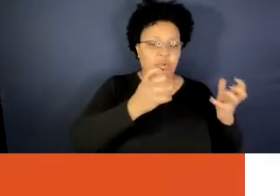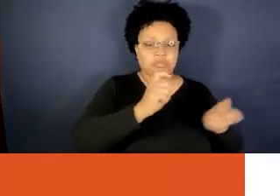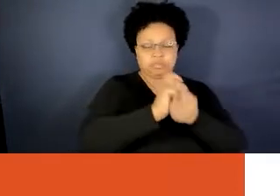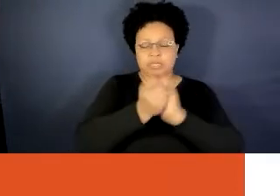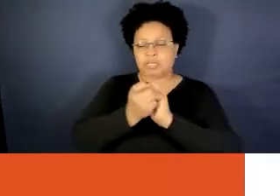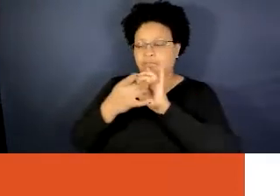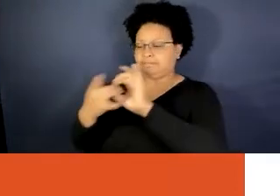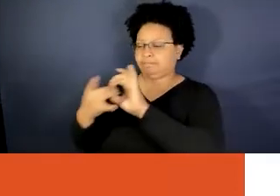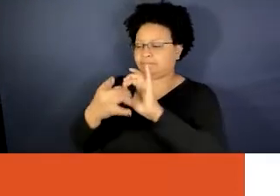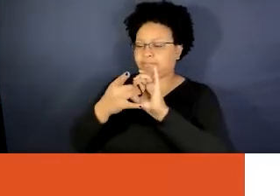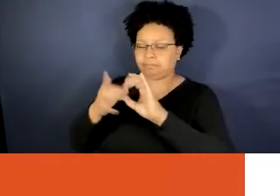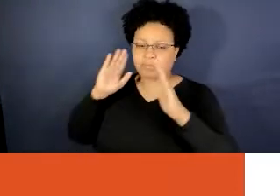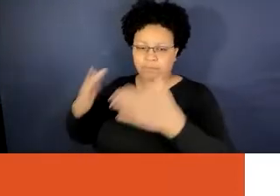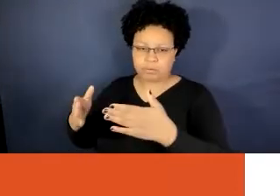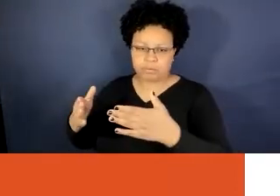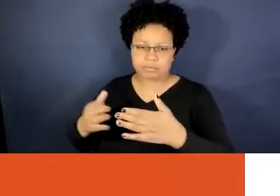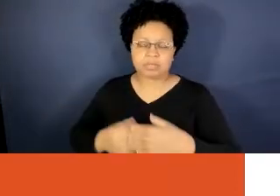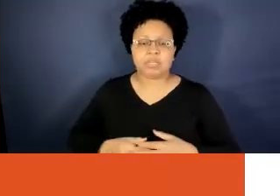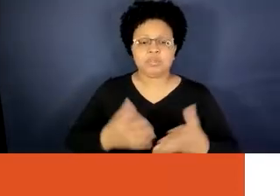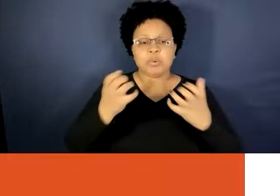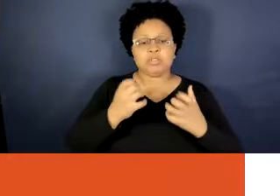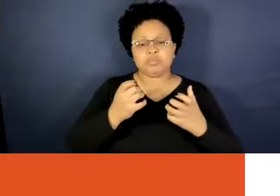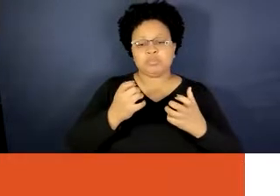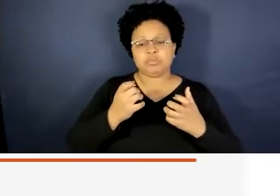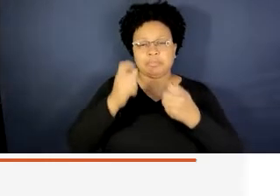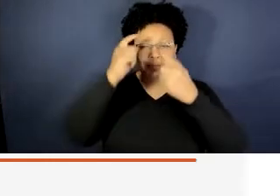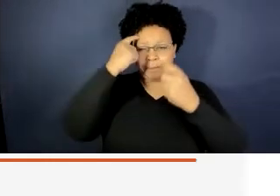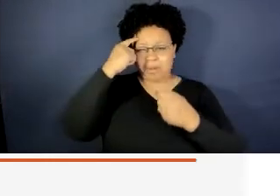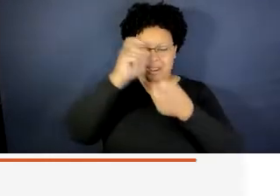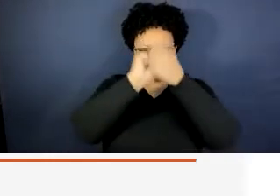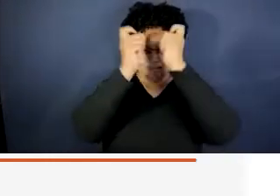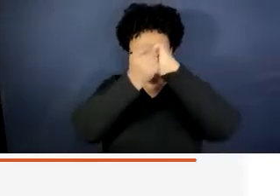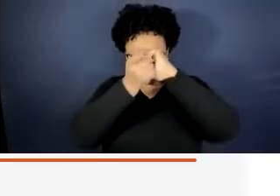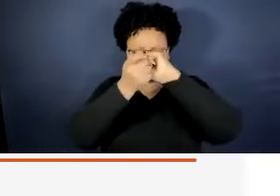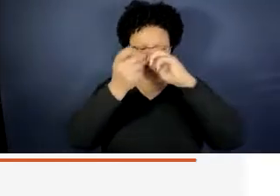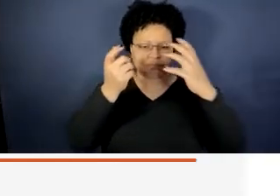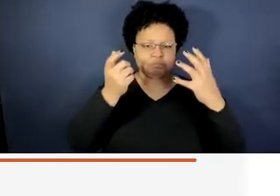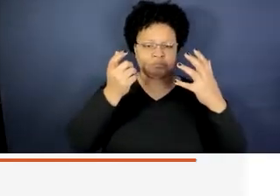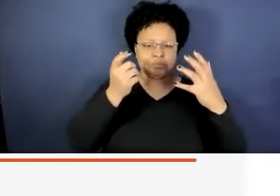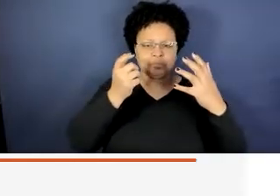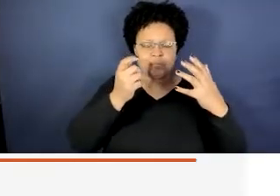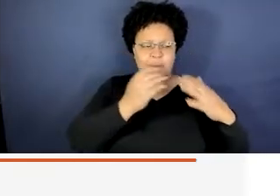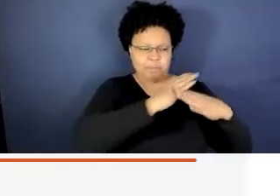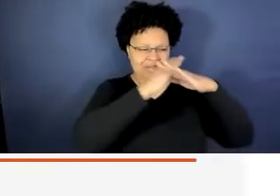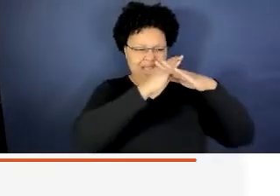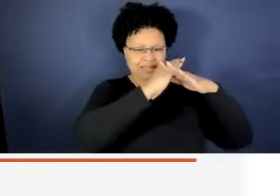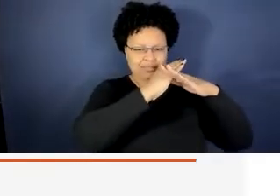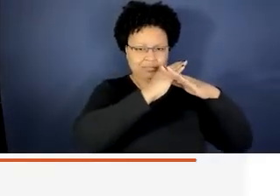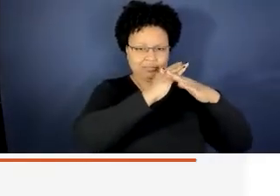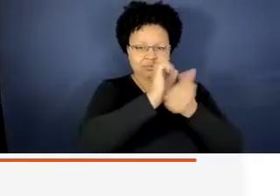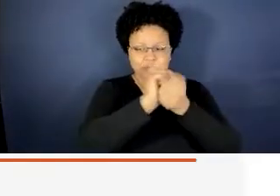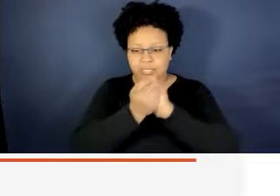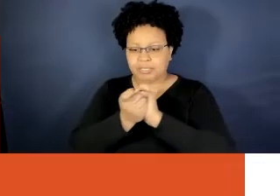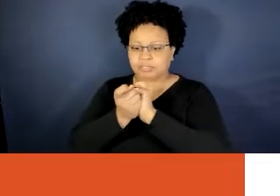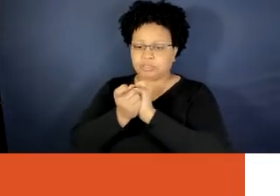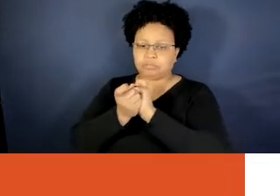to protection. So we have to rewire the brain again from protection back to connection. We have to have trust in